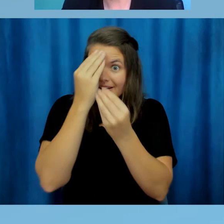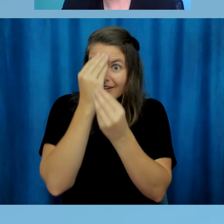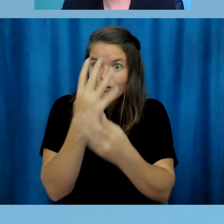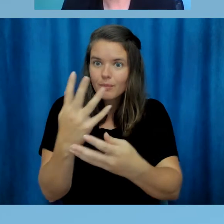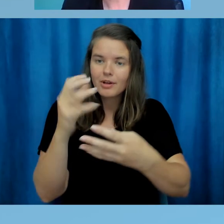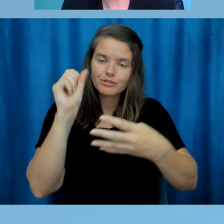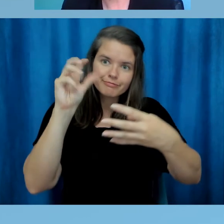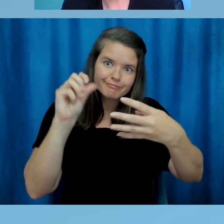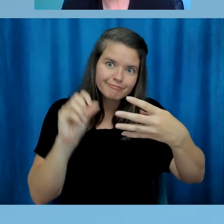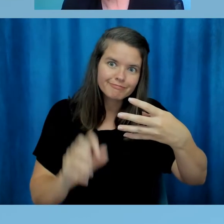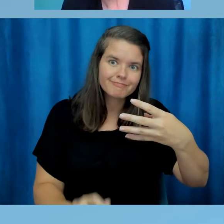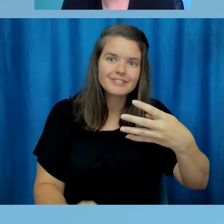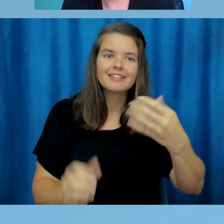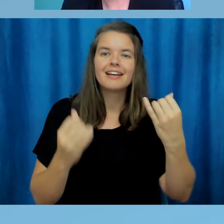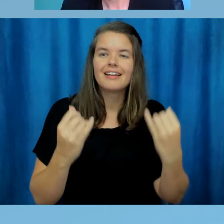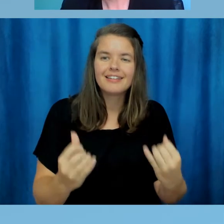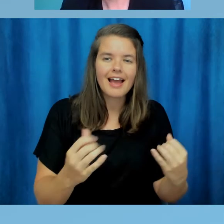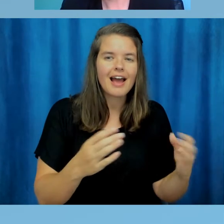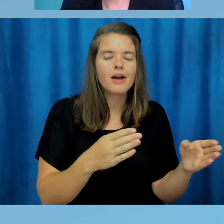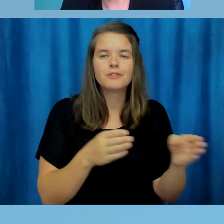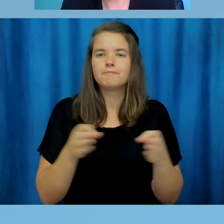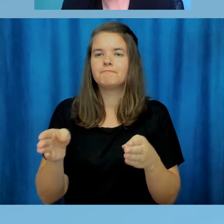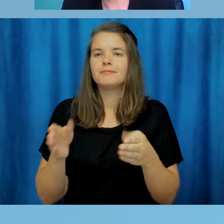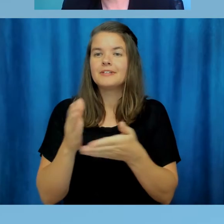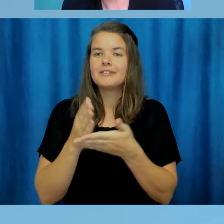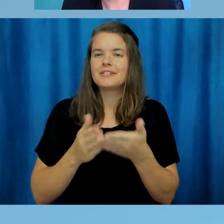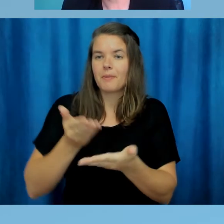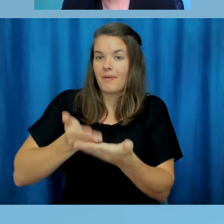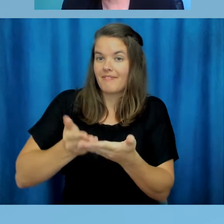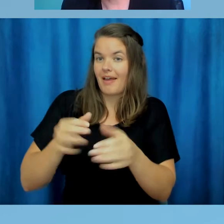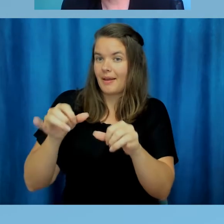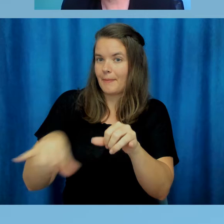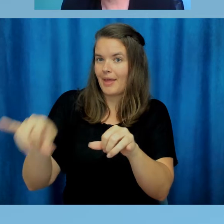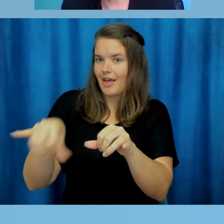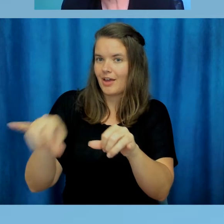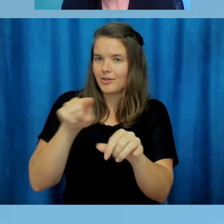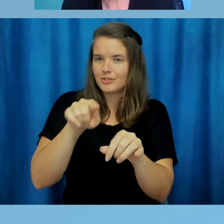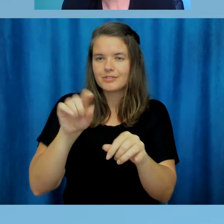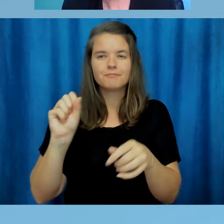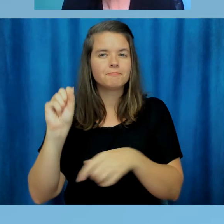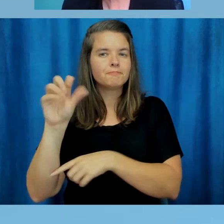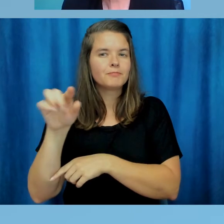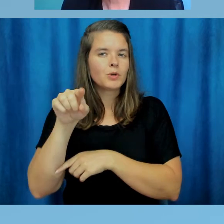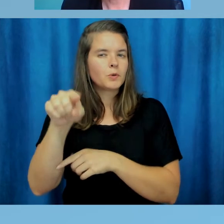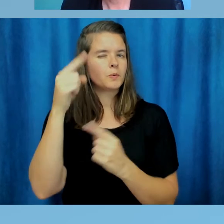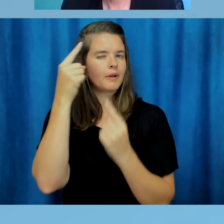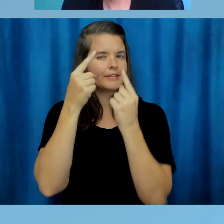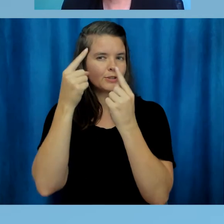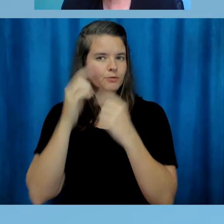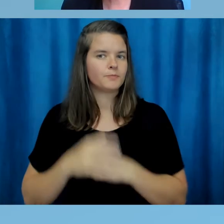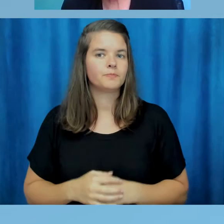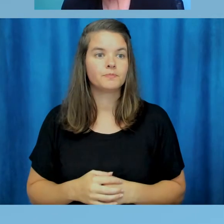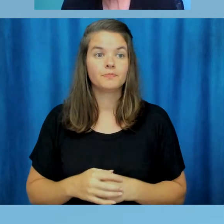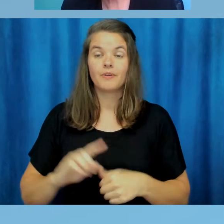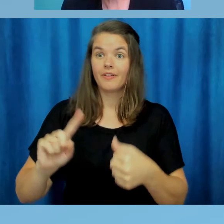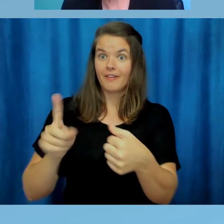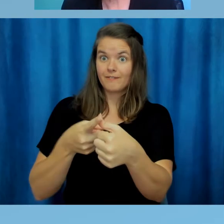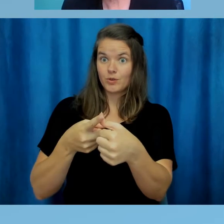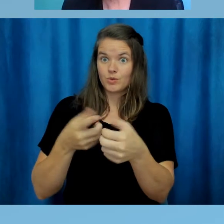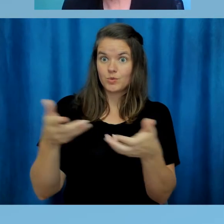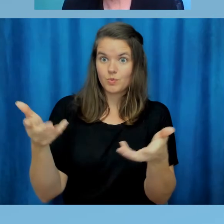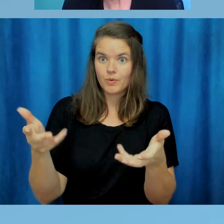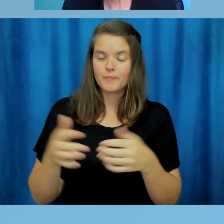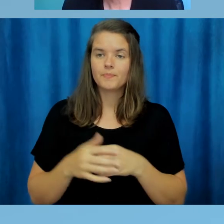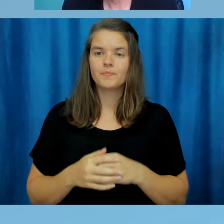put this information into practice with some fact patterns for you to consider. Our first fact